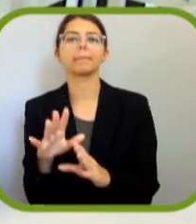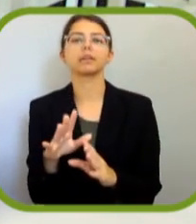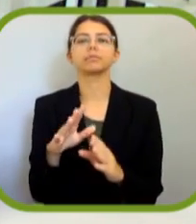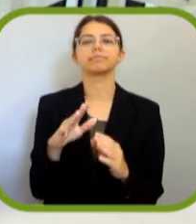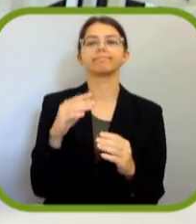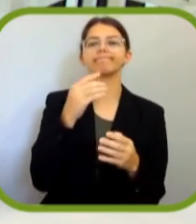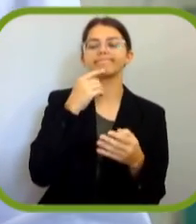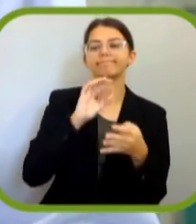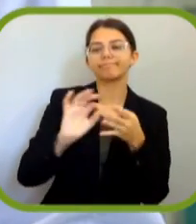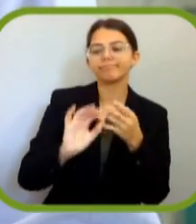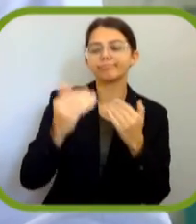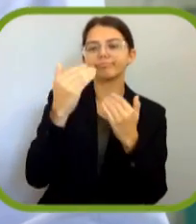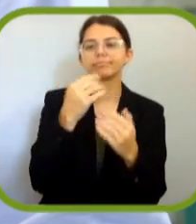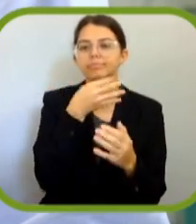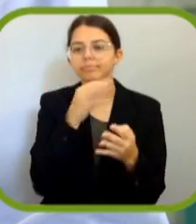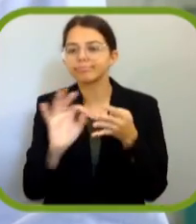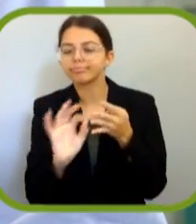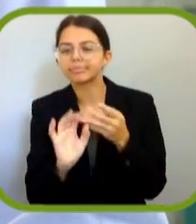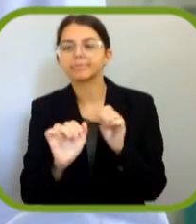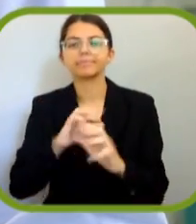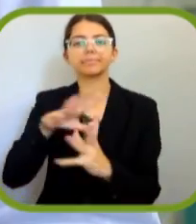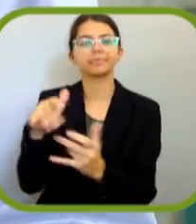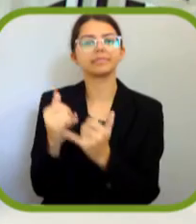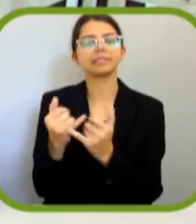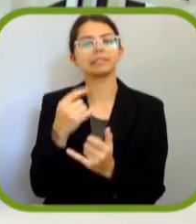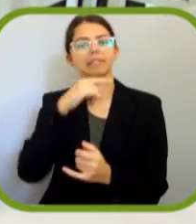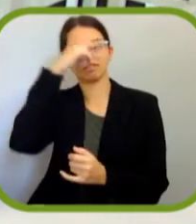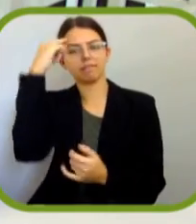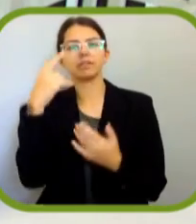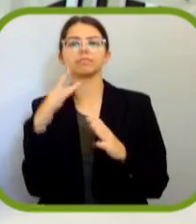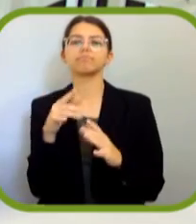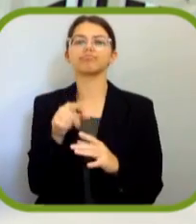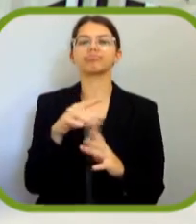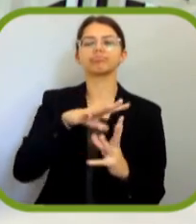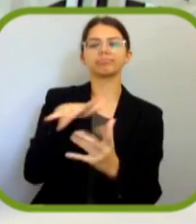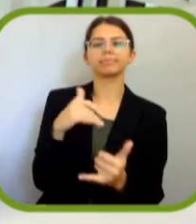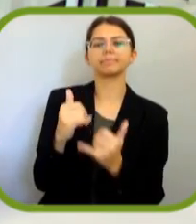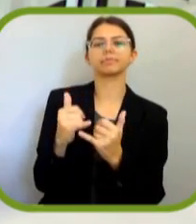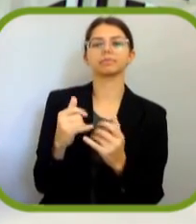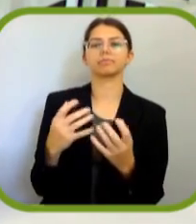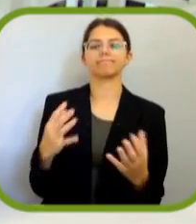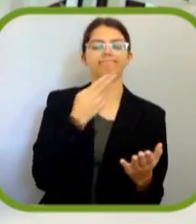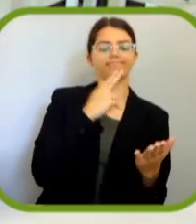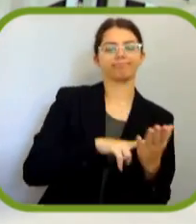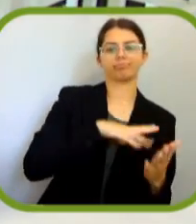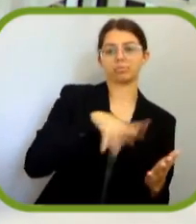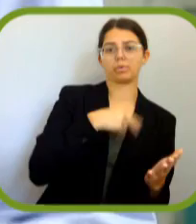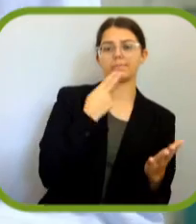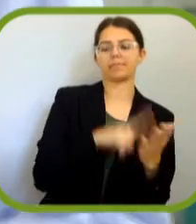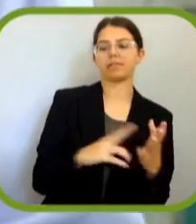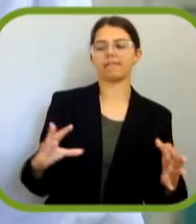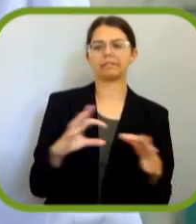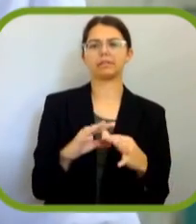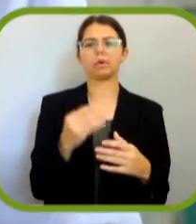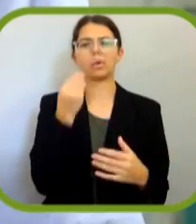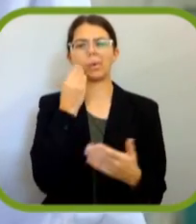to define the Metaverse. Many, in a general perspective, say that the Metaverse is a digital world coexisting with the real world.